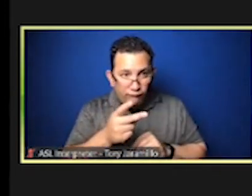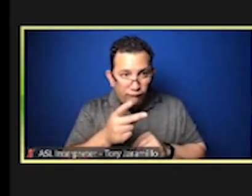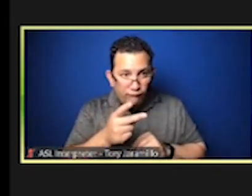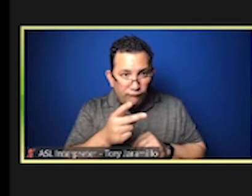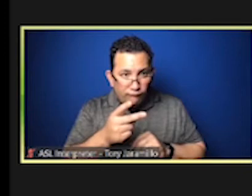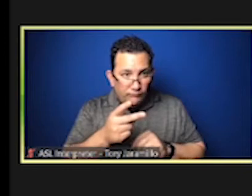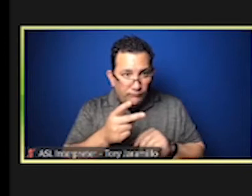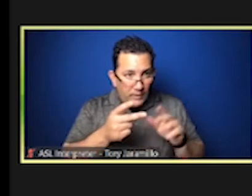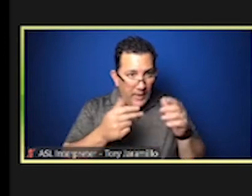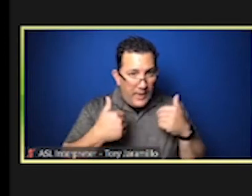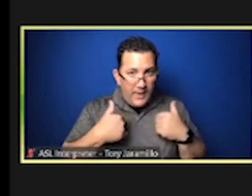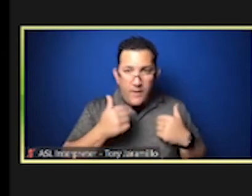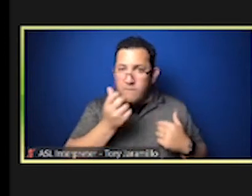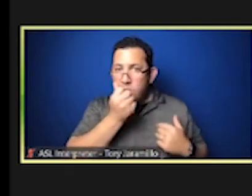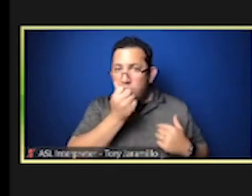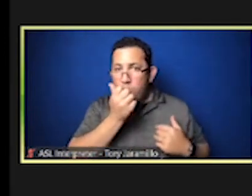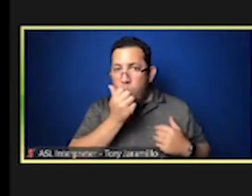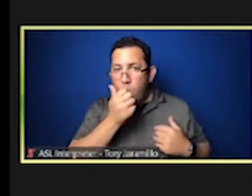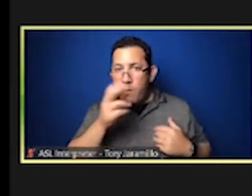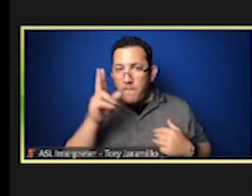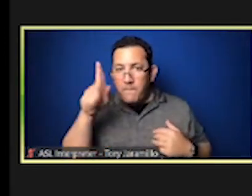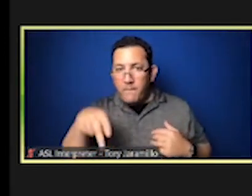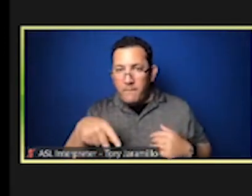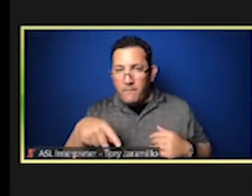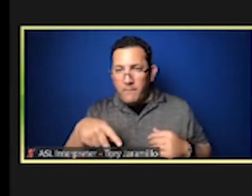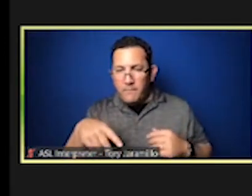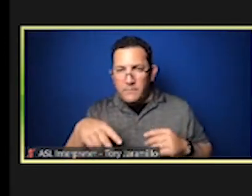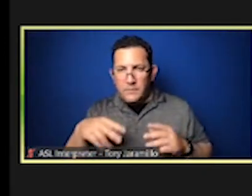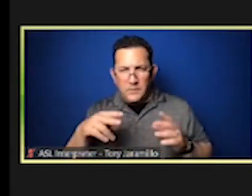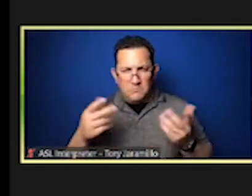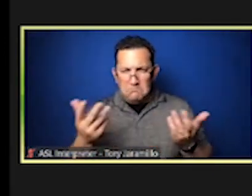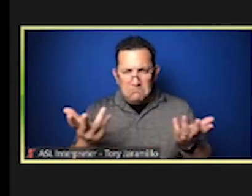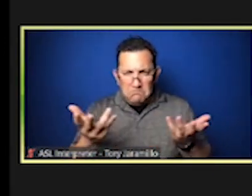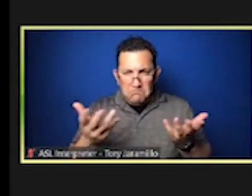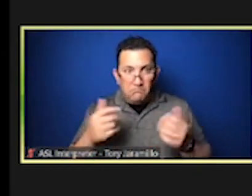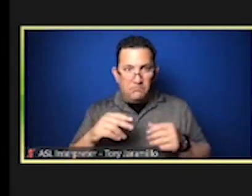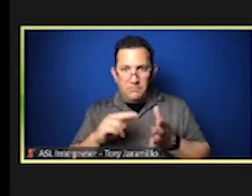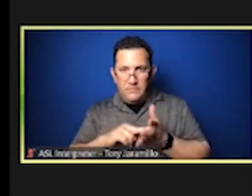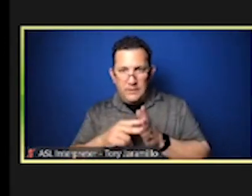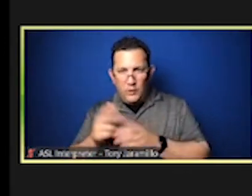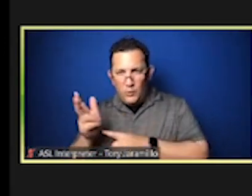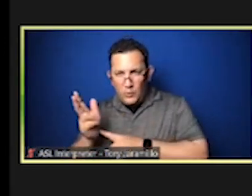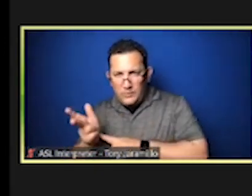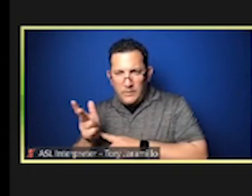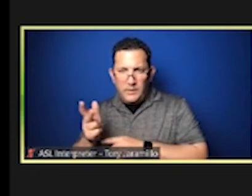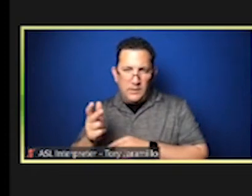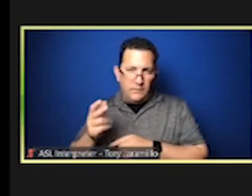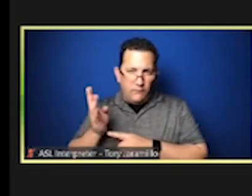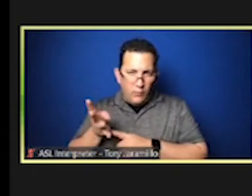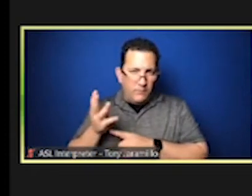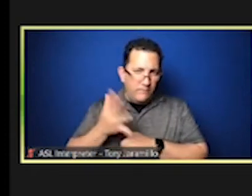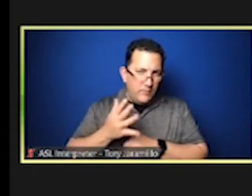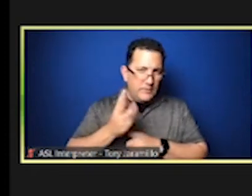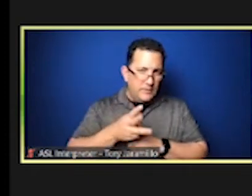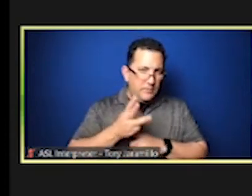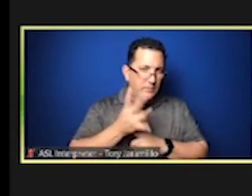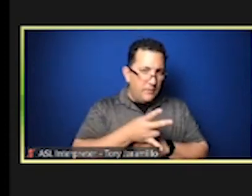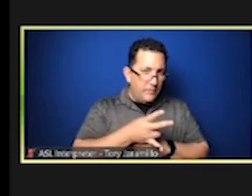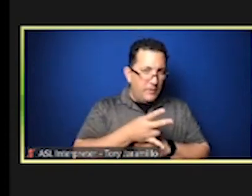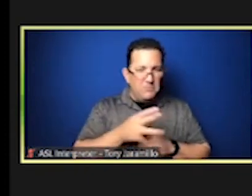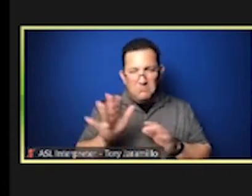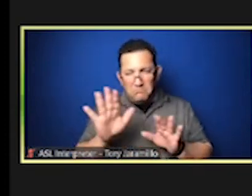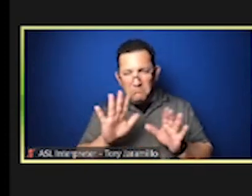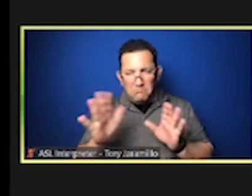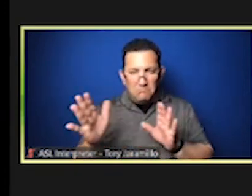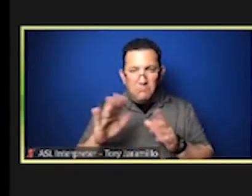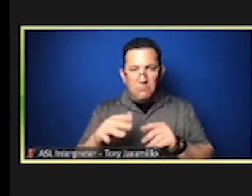will begin with a warm-up. A warm-up is generally a 3 to 7 minute opportunity for Edgenuity to introduce the lesson